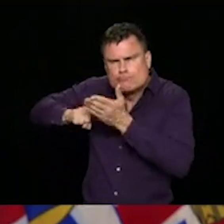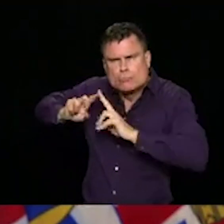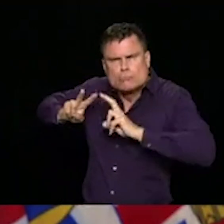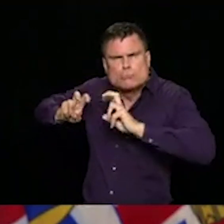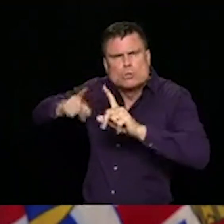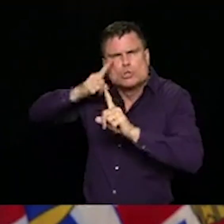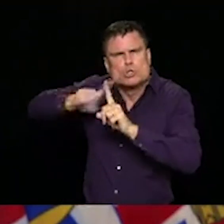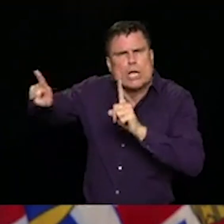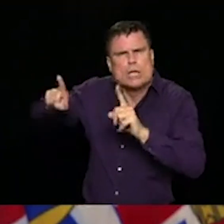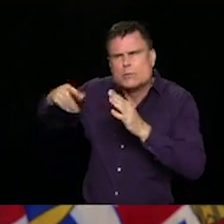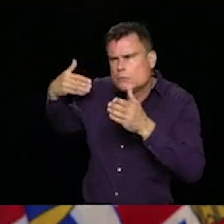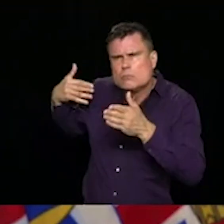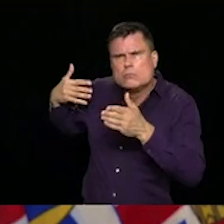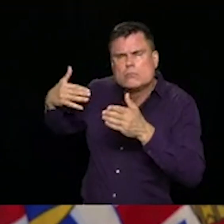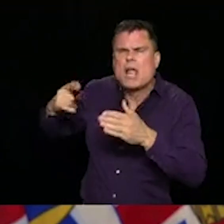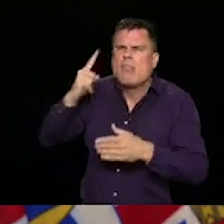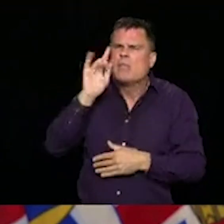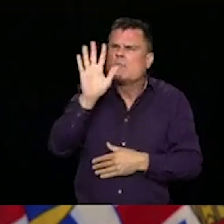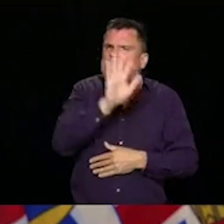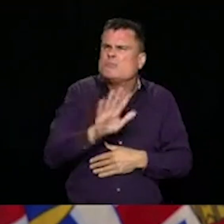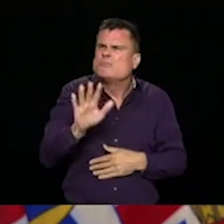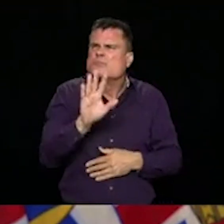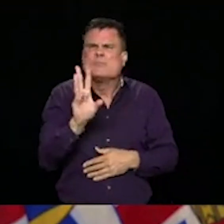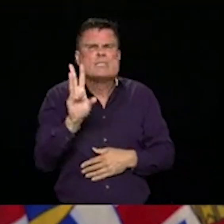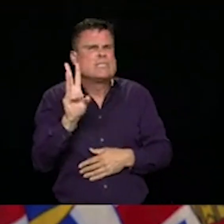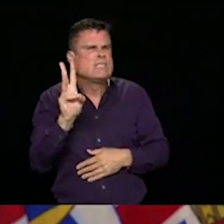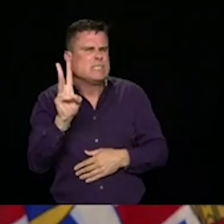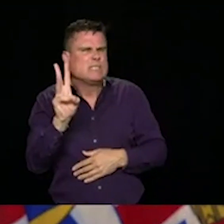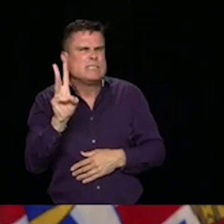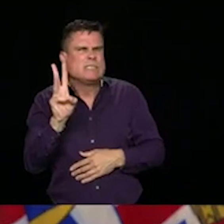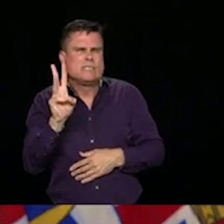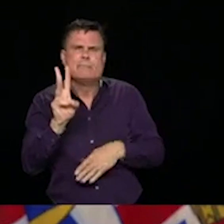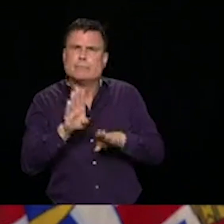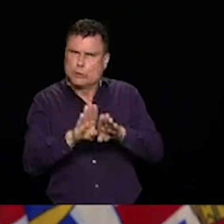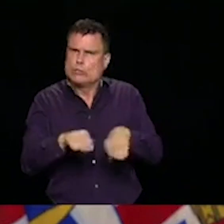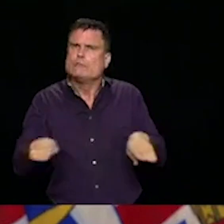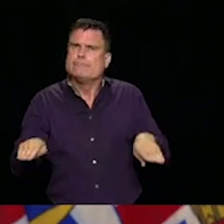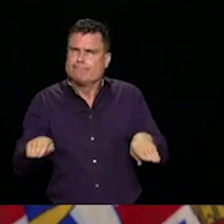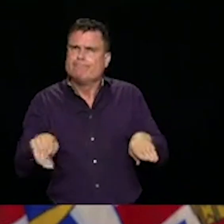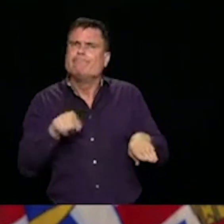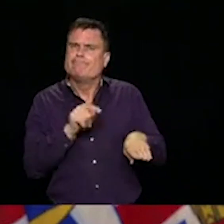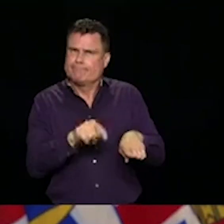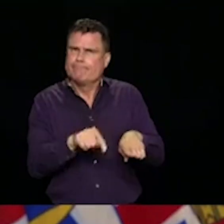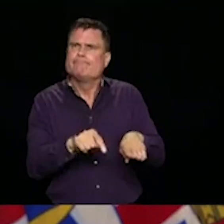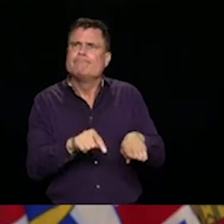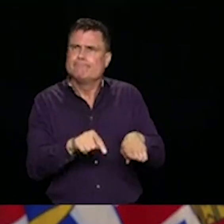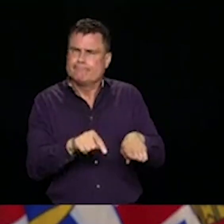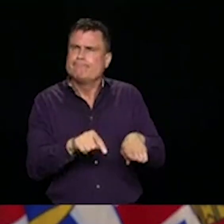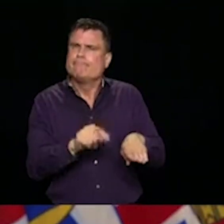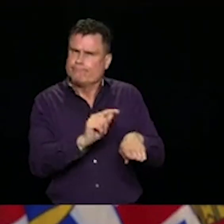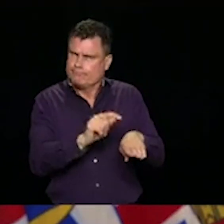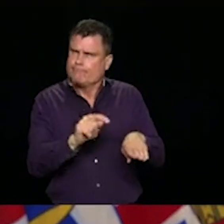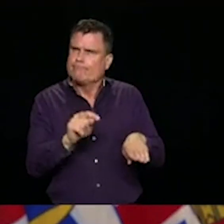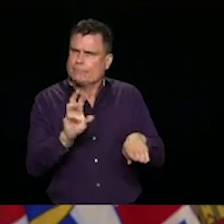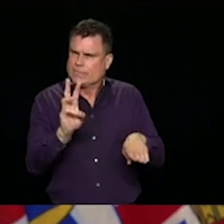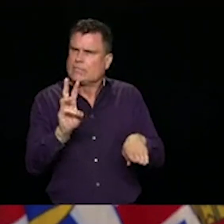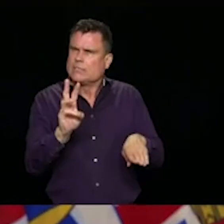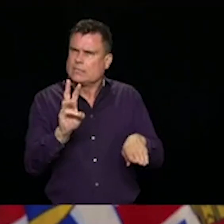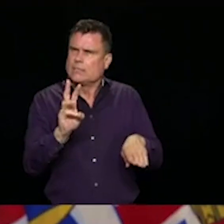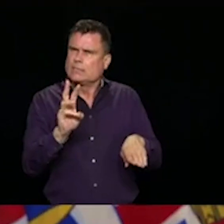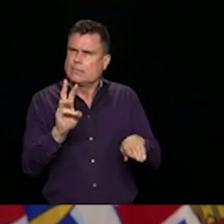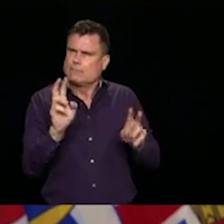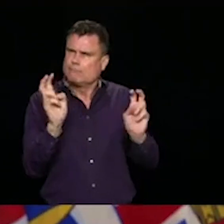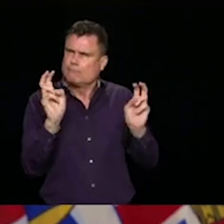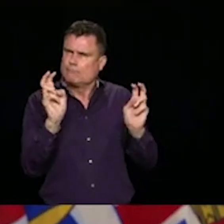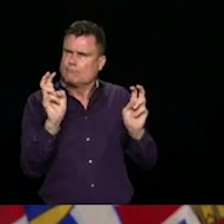a dozen that they're investigating. None has yet been confirmed to be related to COVID-19. So we don't have